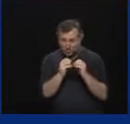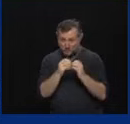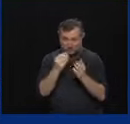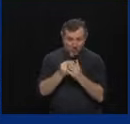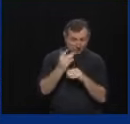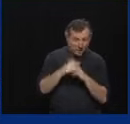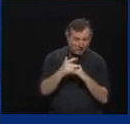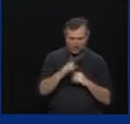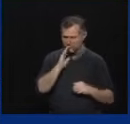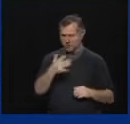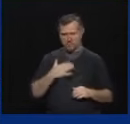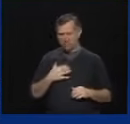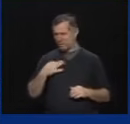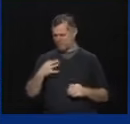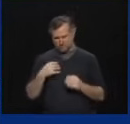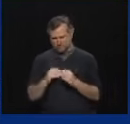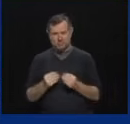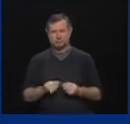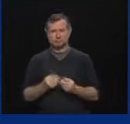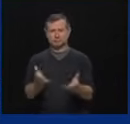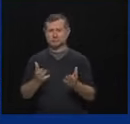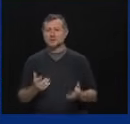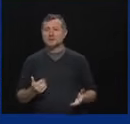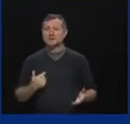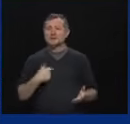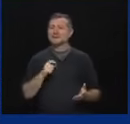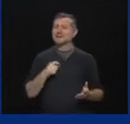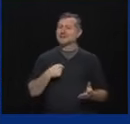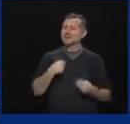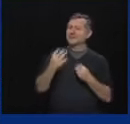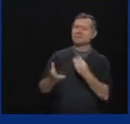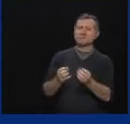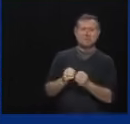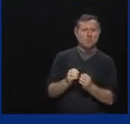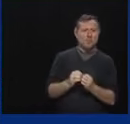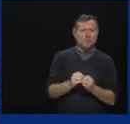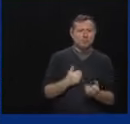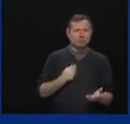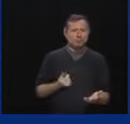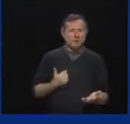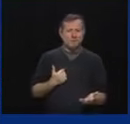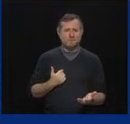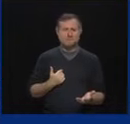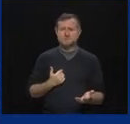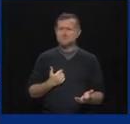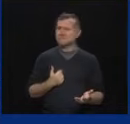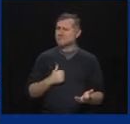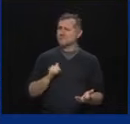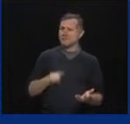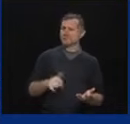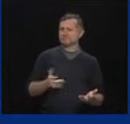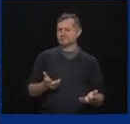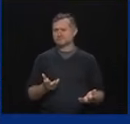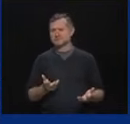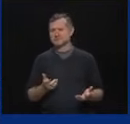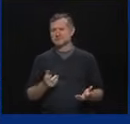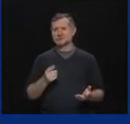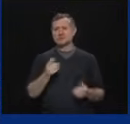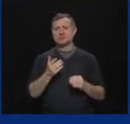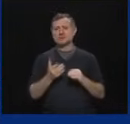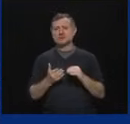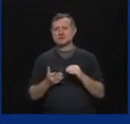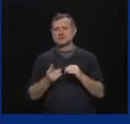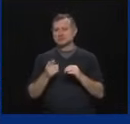actually added more money to the pot when I convened the executive, the extraordinary session of the legislature. We added